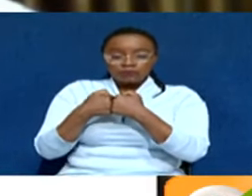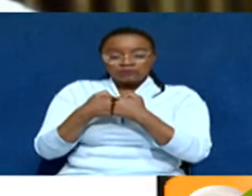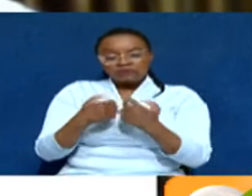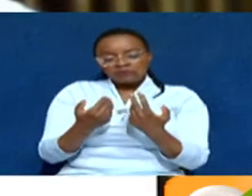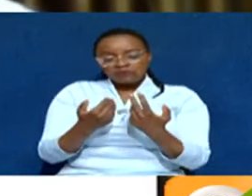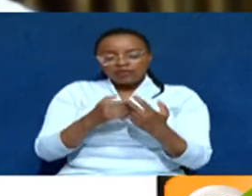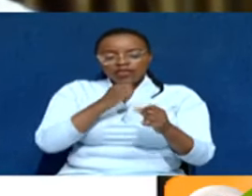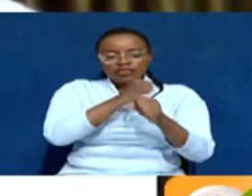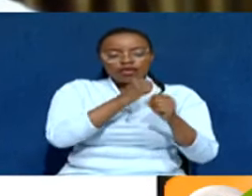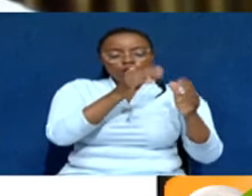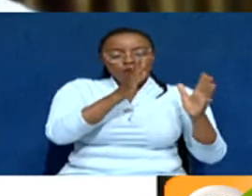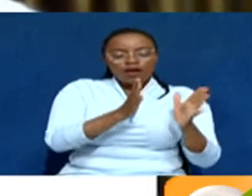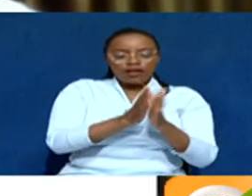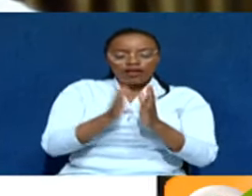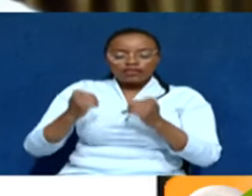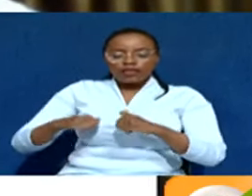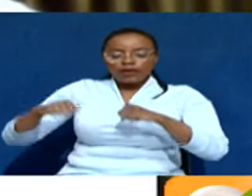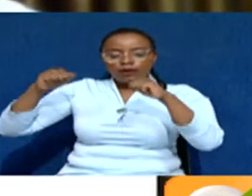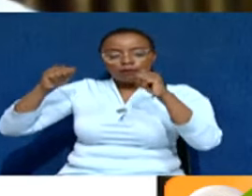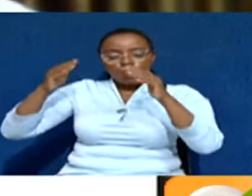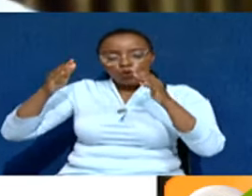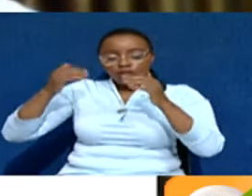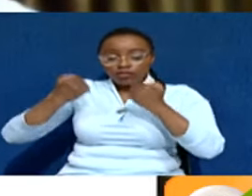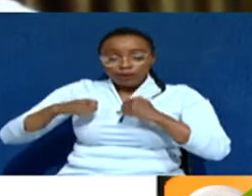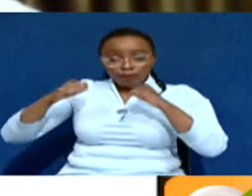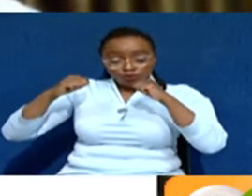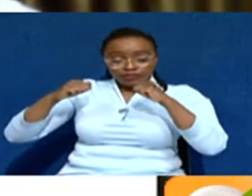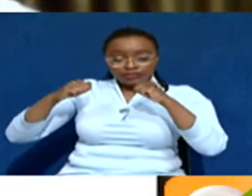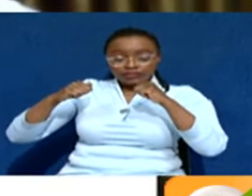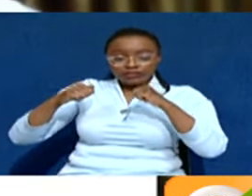between employee and employer, the employee